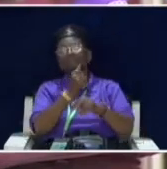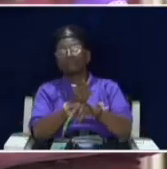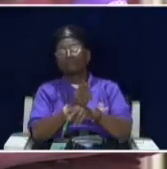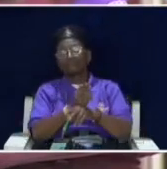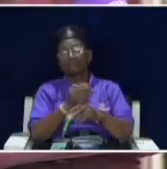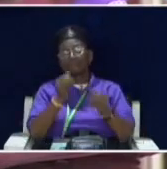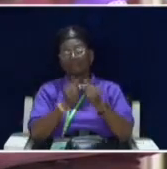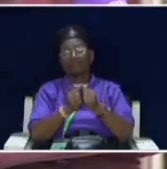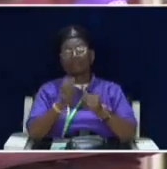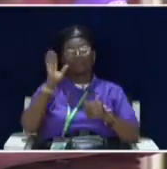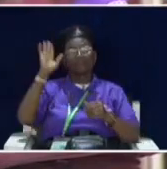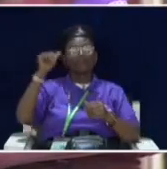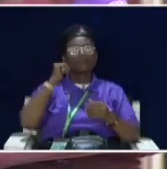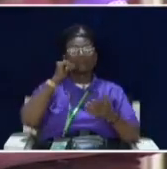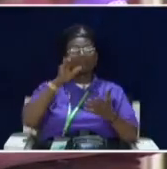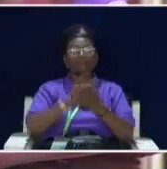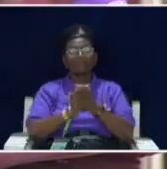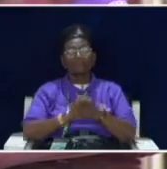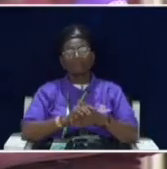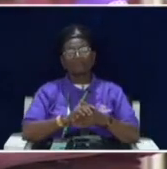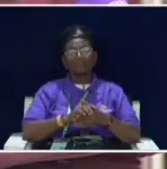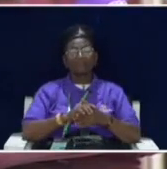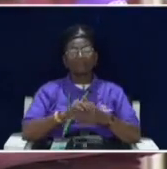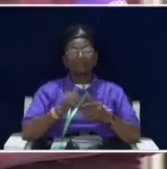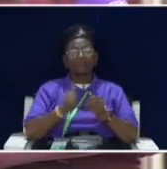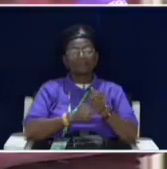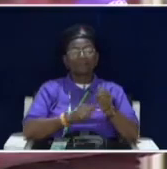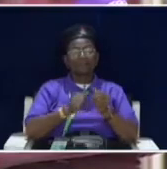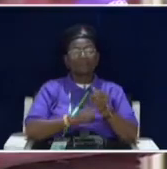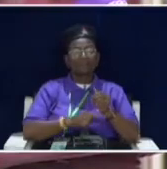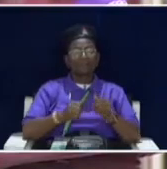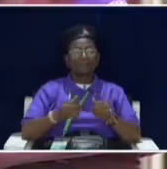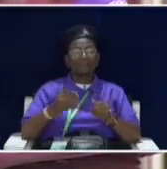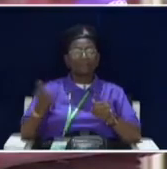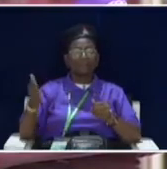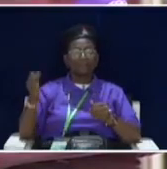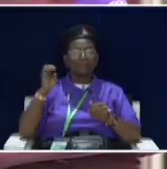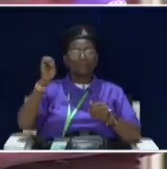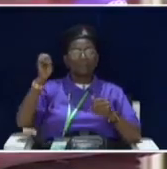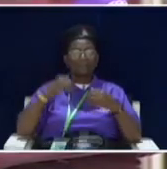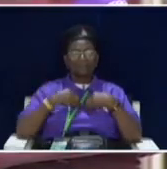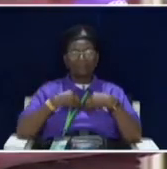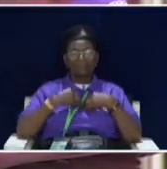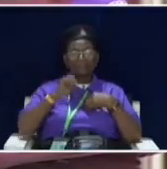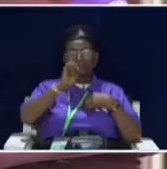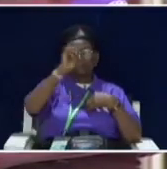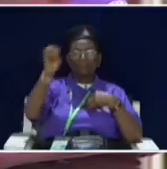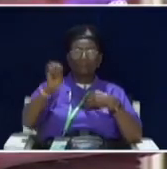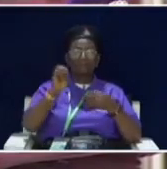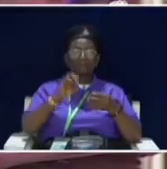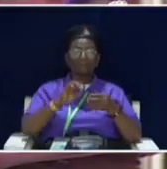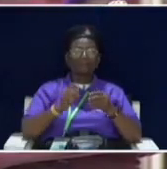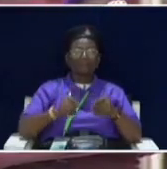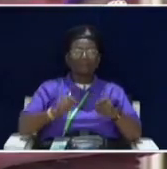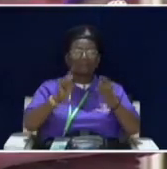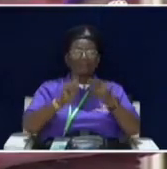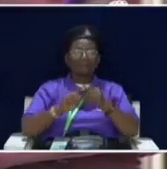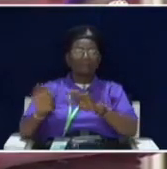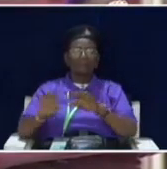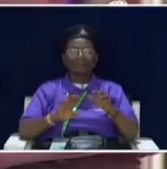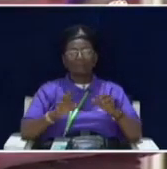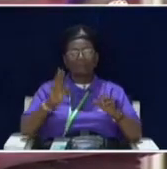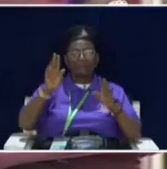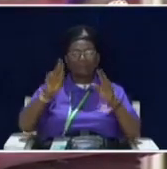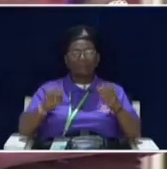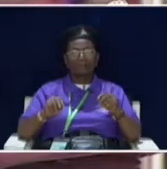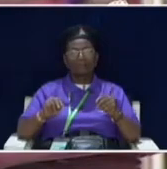wife. He said everything he ever tried to do, no progress, no